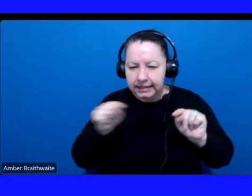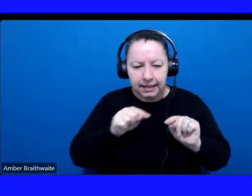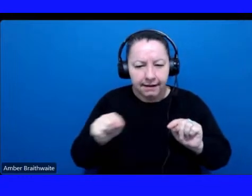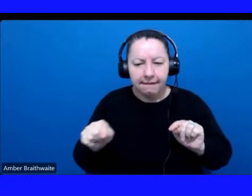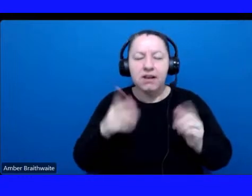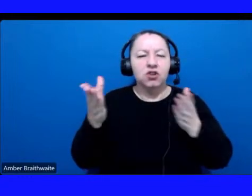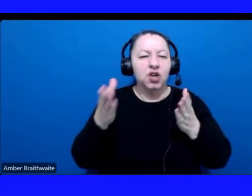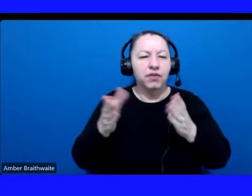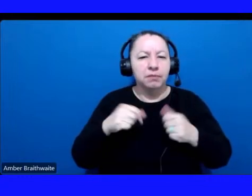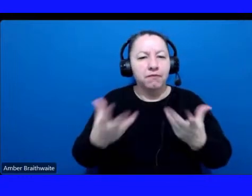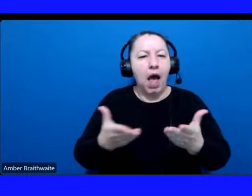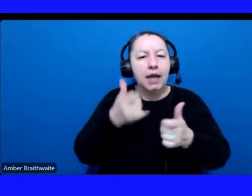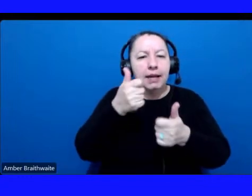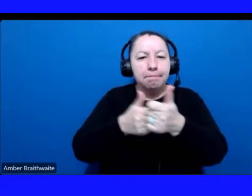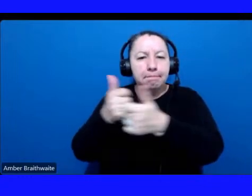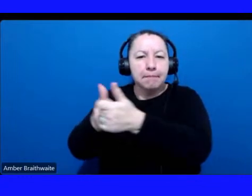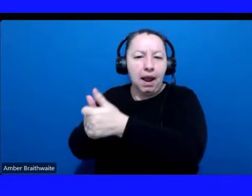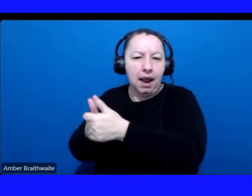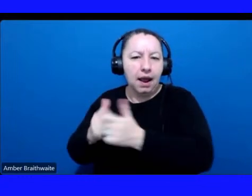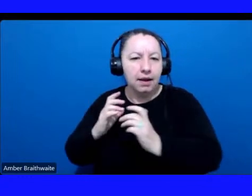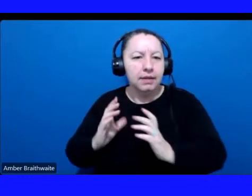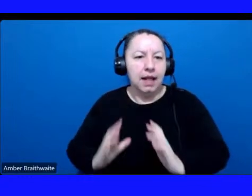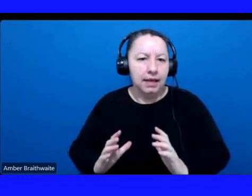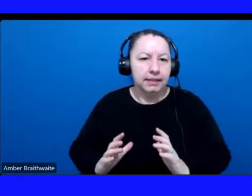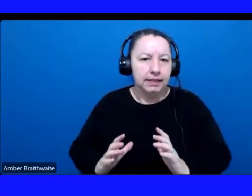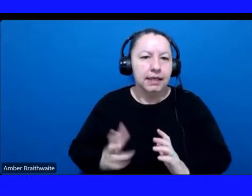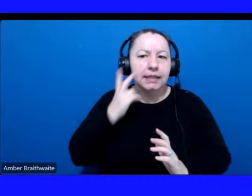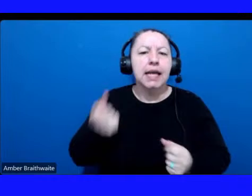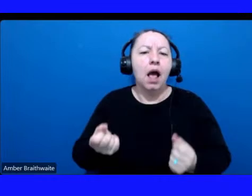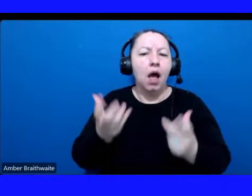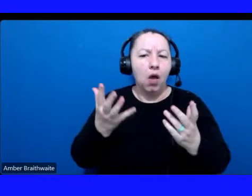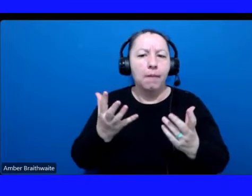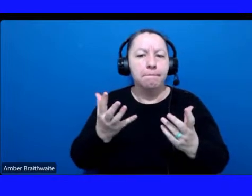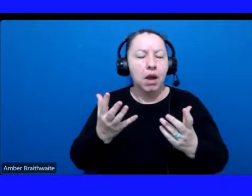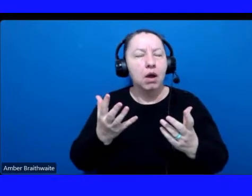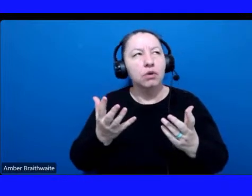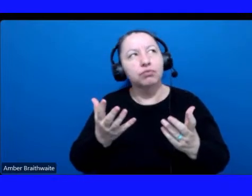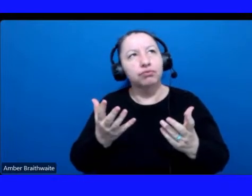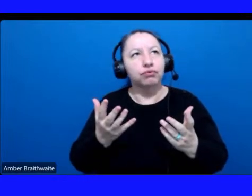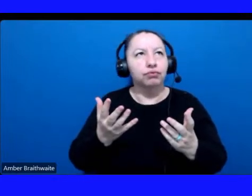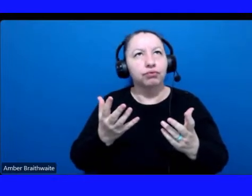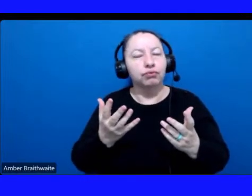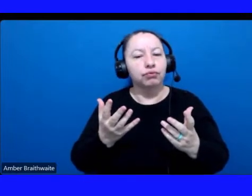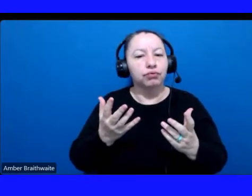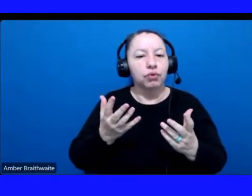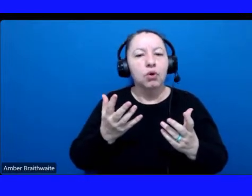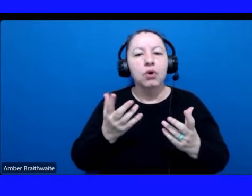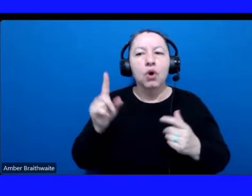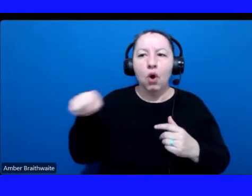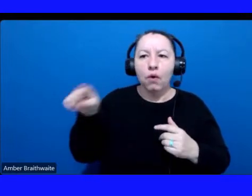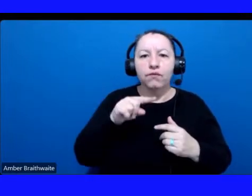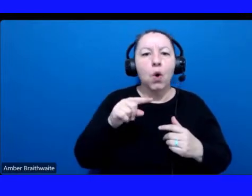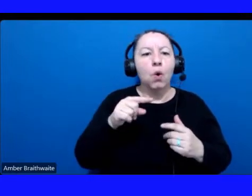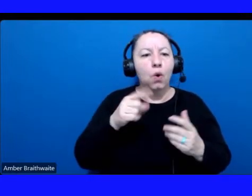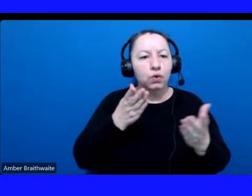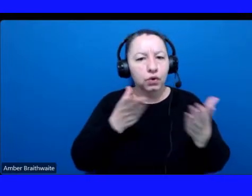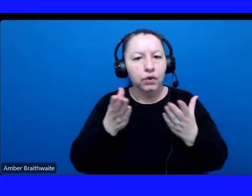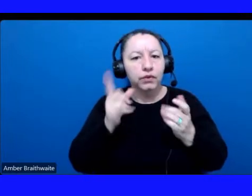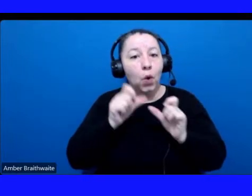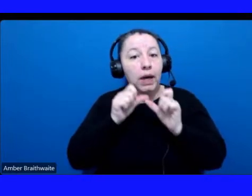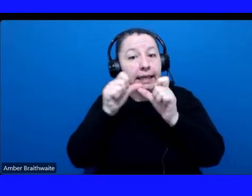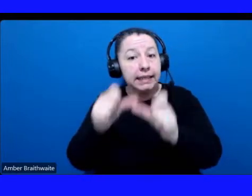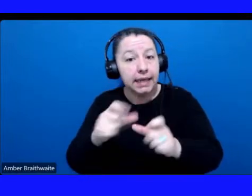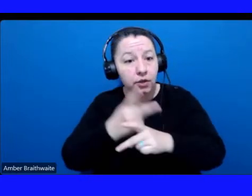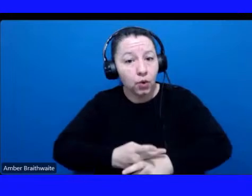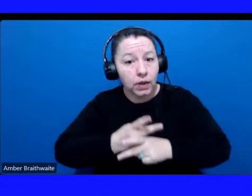think. So I think, Nick, it would be worthwhile to take a deep dive into this contract to see what